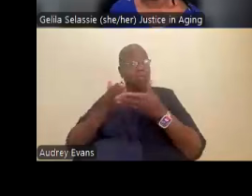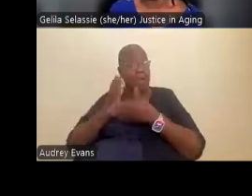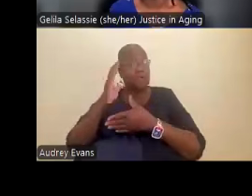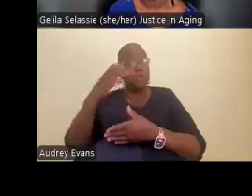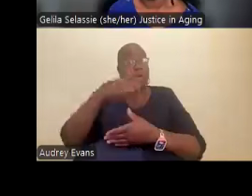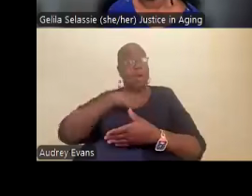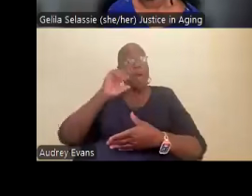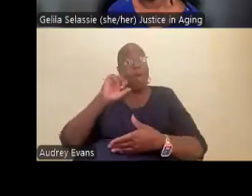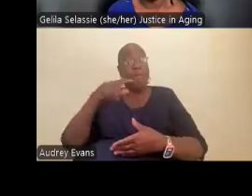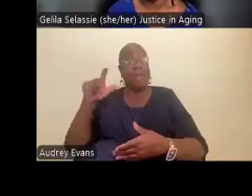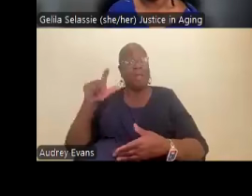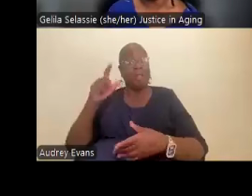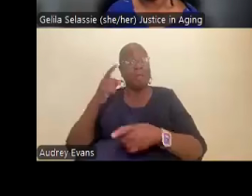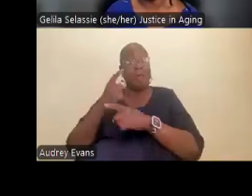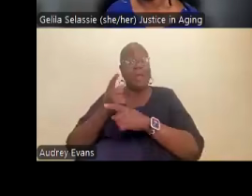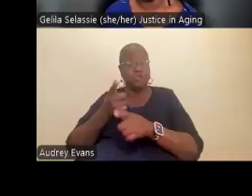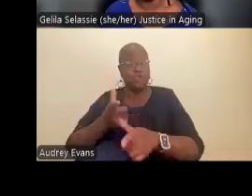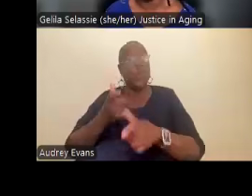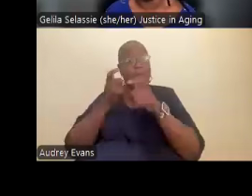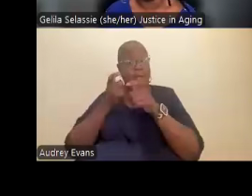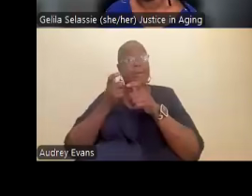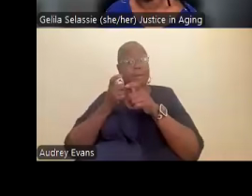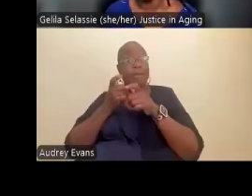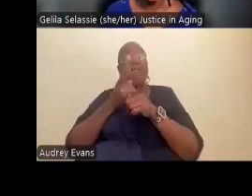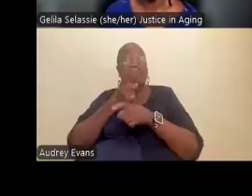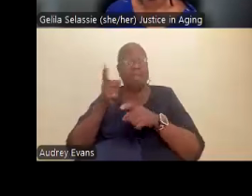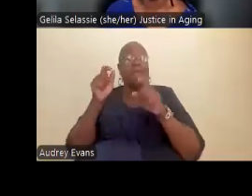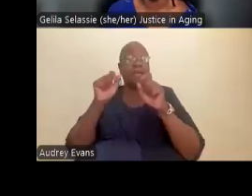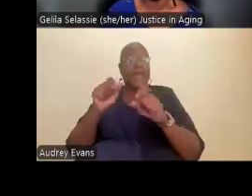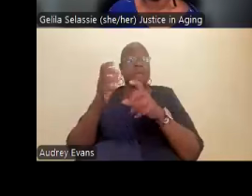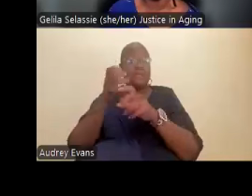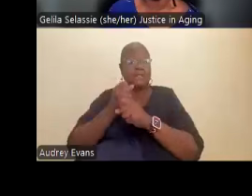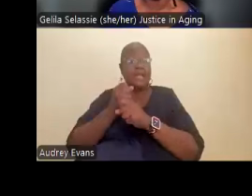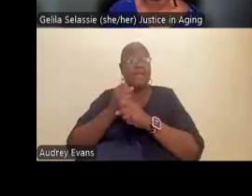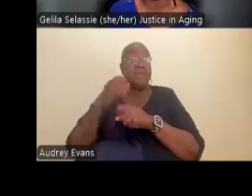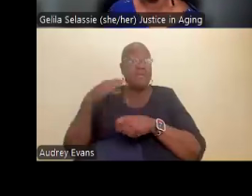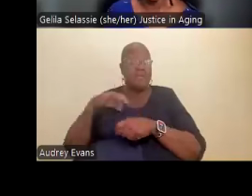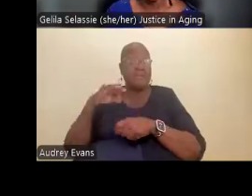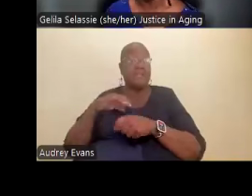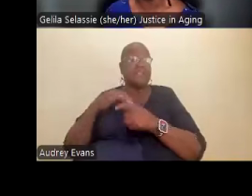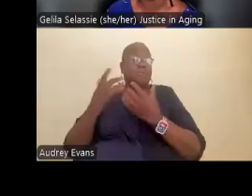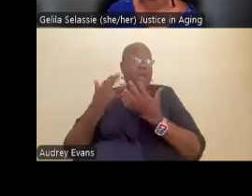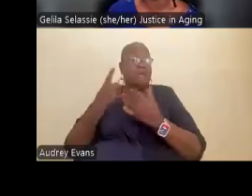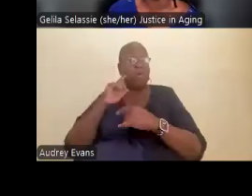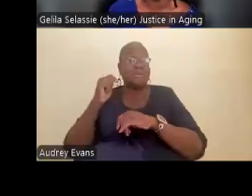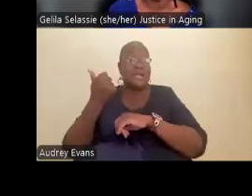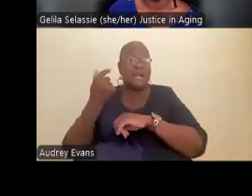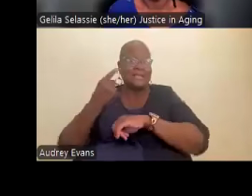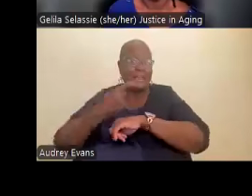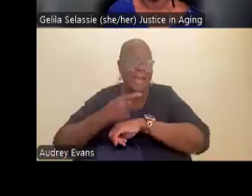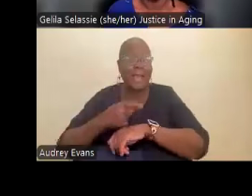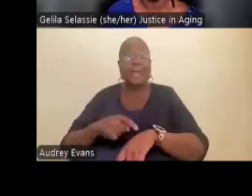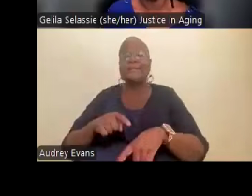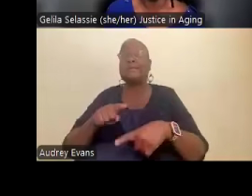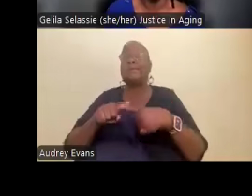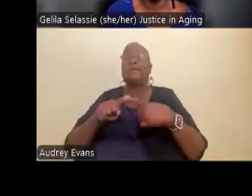appeal. It's usually very quick. They can receive benefits pending for 10 days. They could,